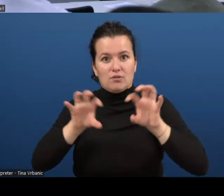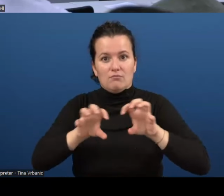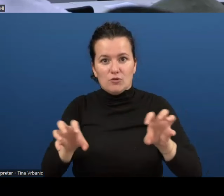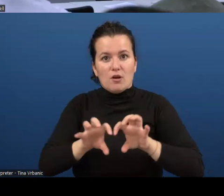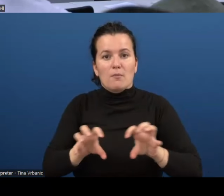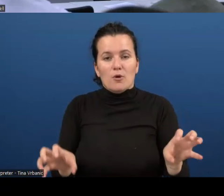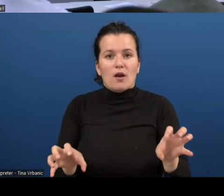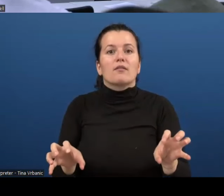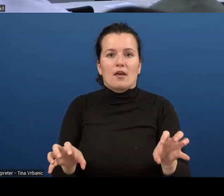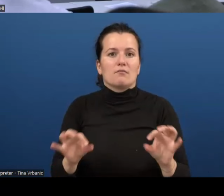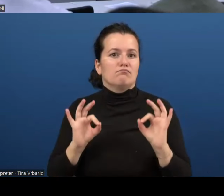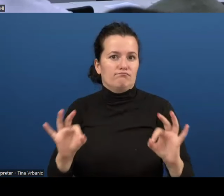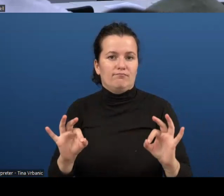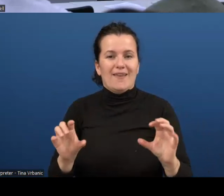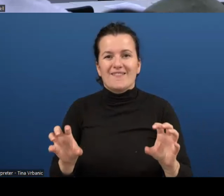Then,